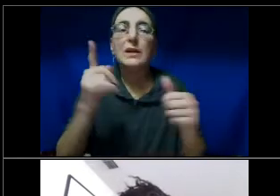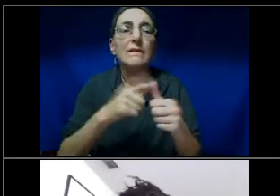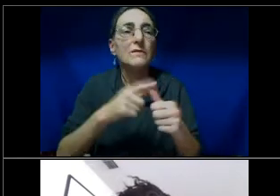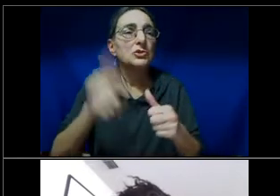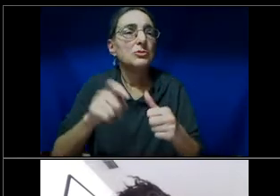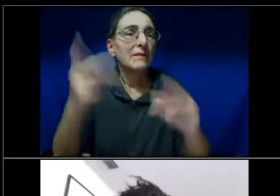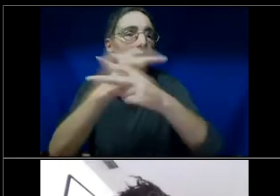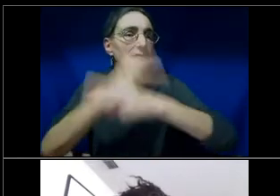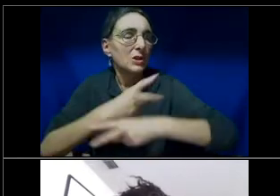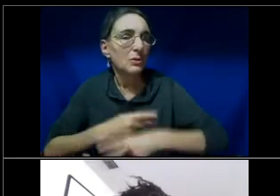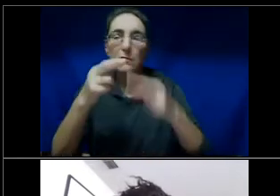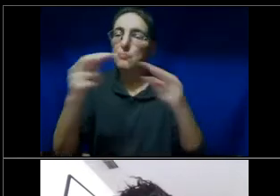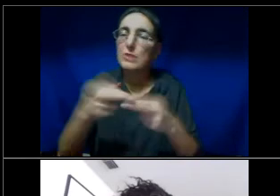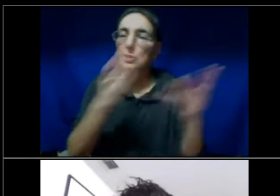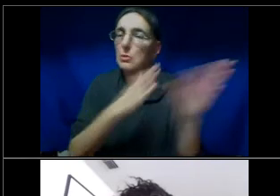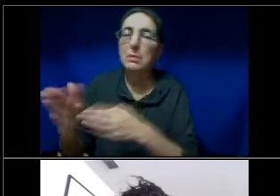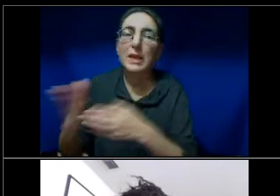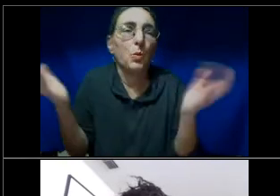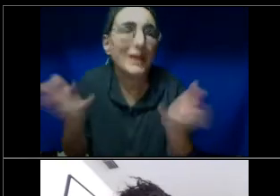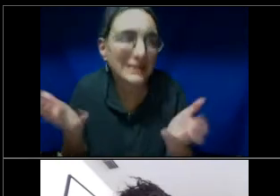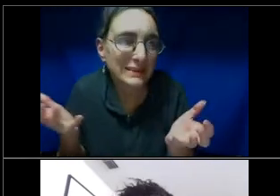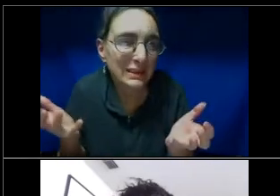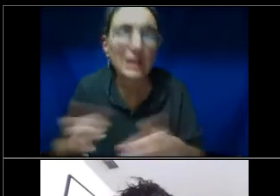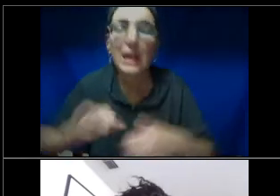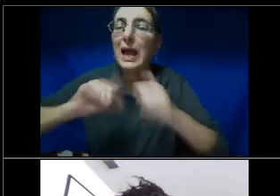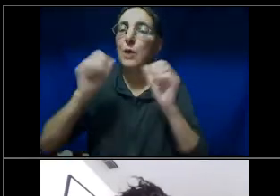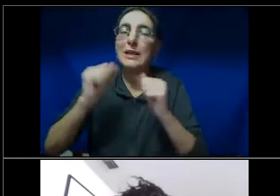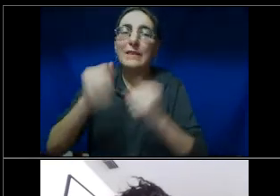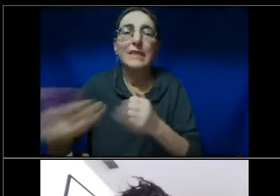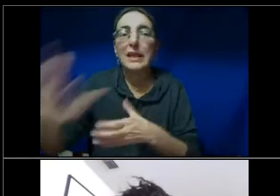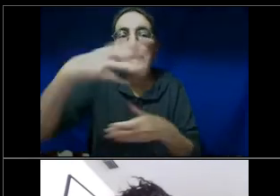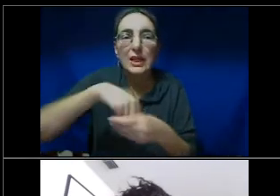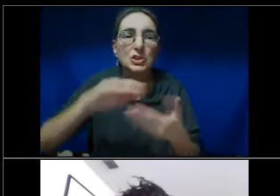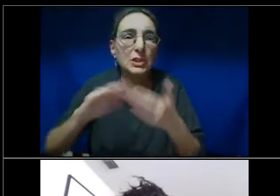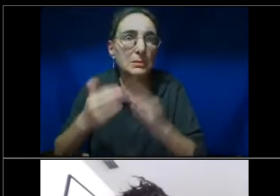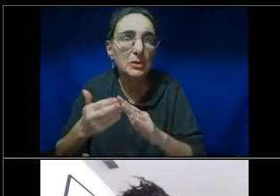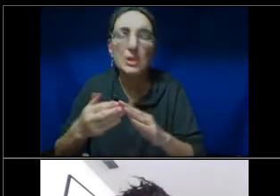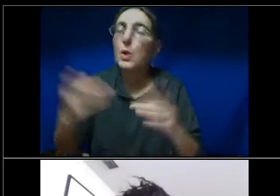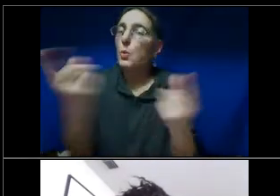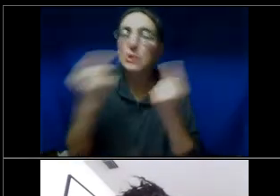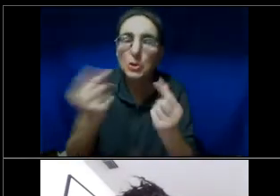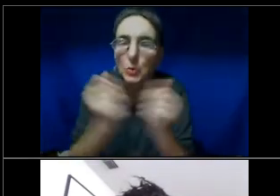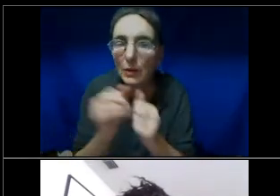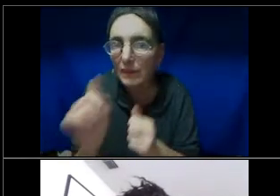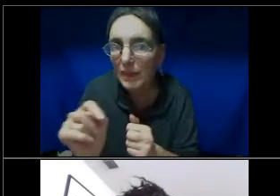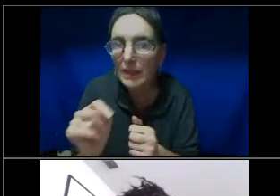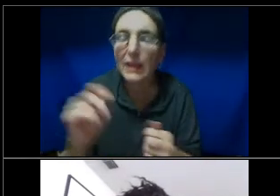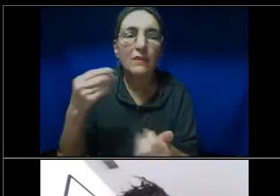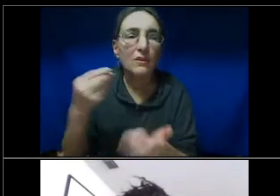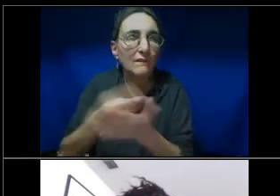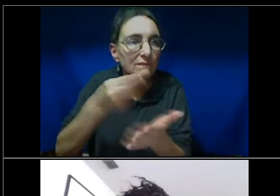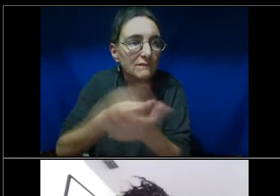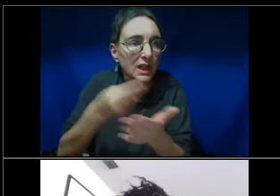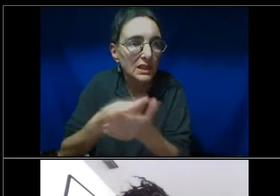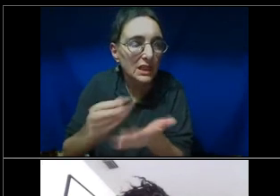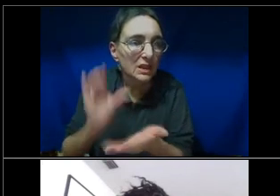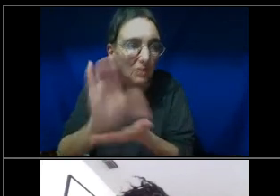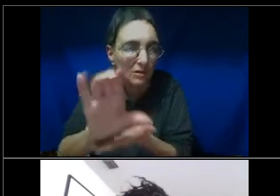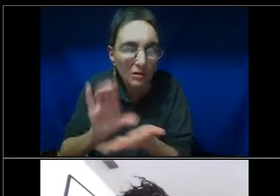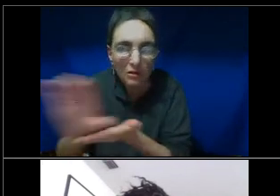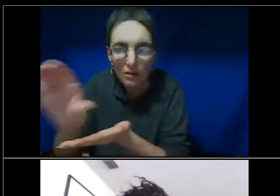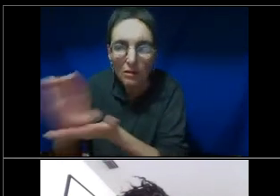the regional plan is, then how they can engage their community, what they're going to do with it, and their funding is it's